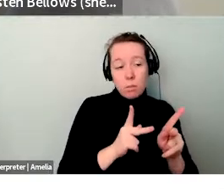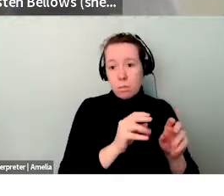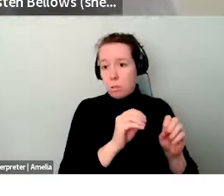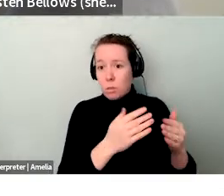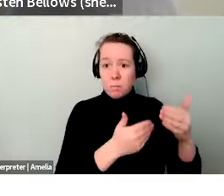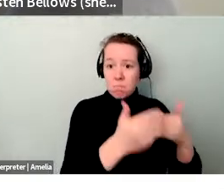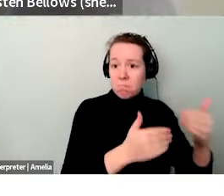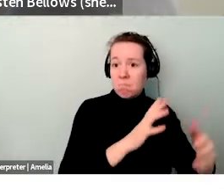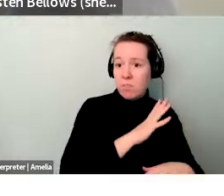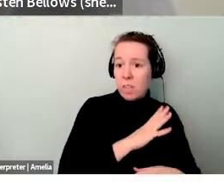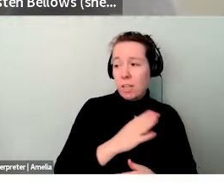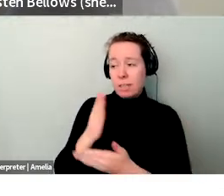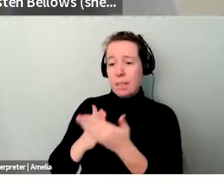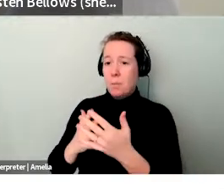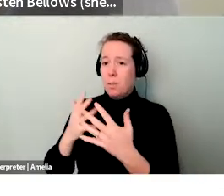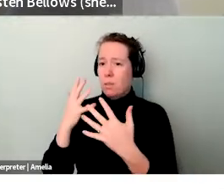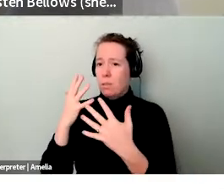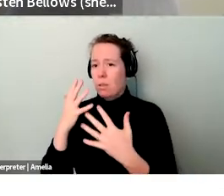draining and it definitely takes a toll.